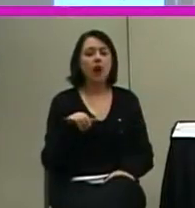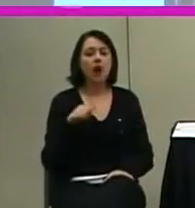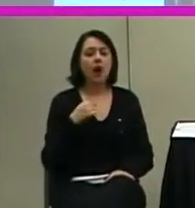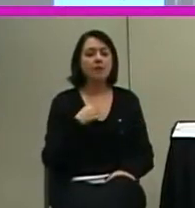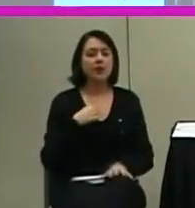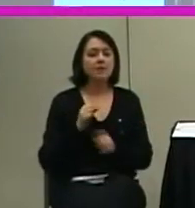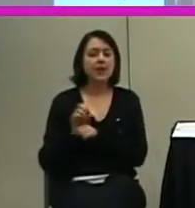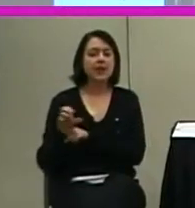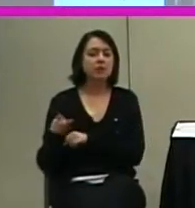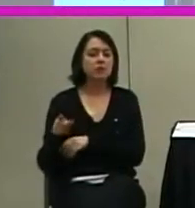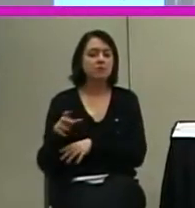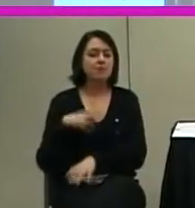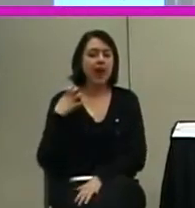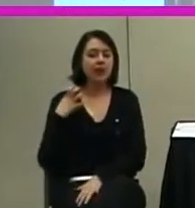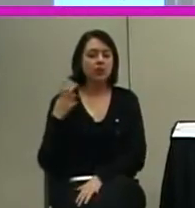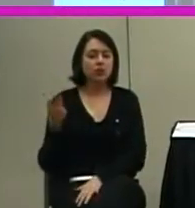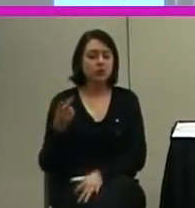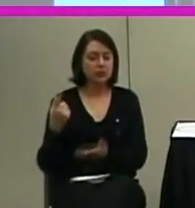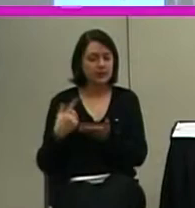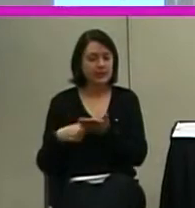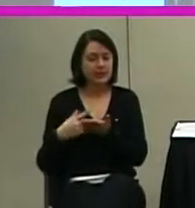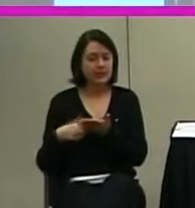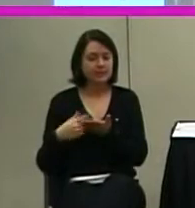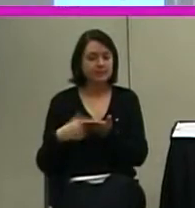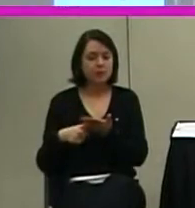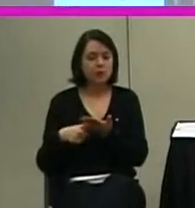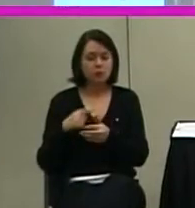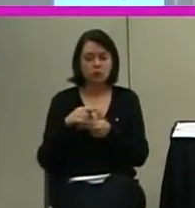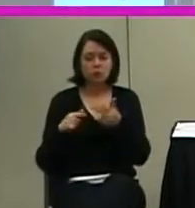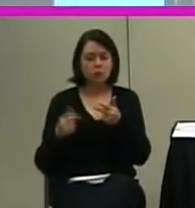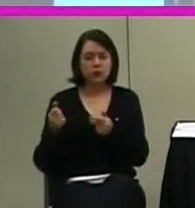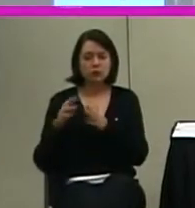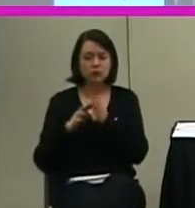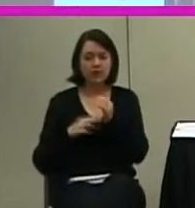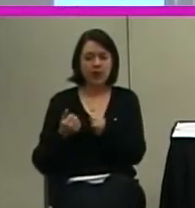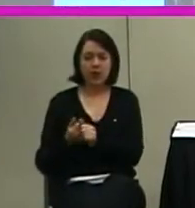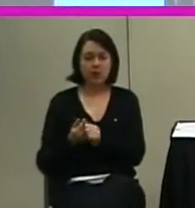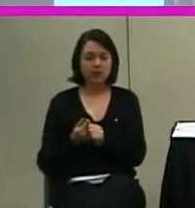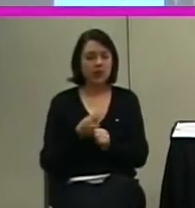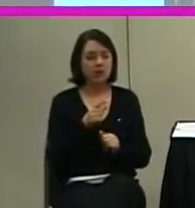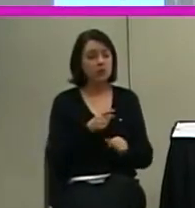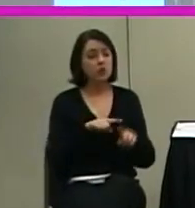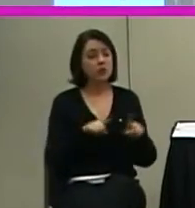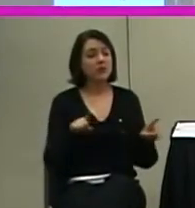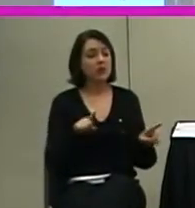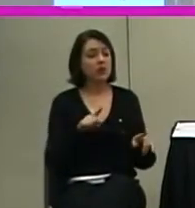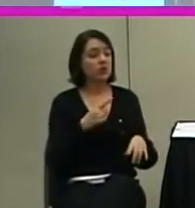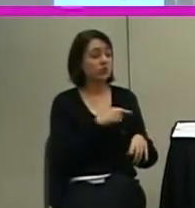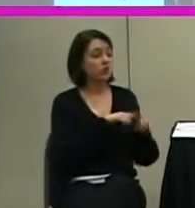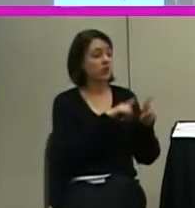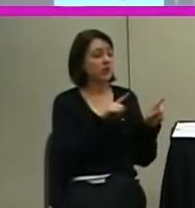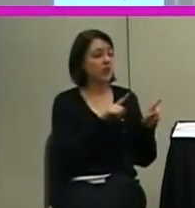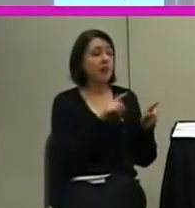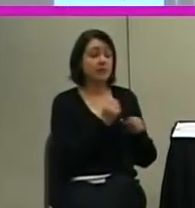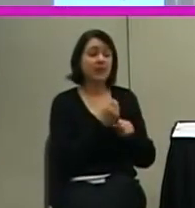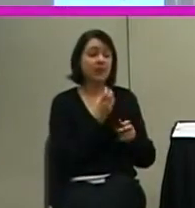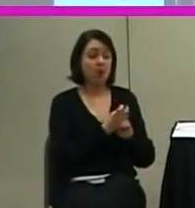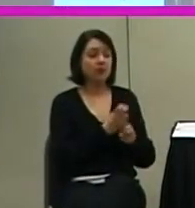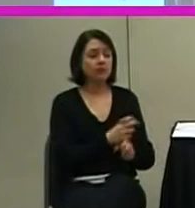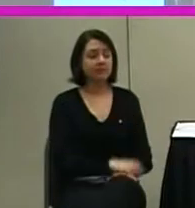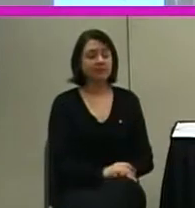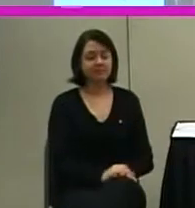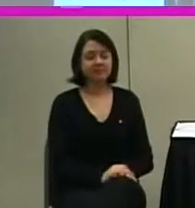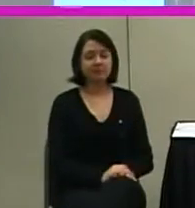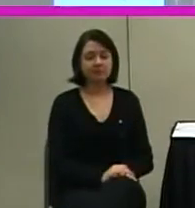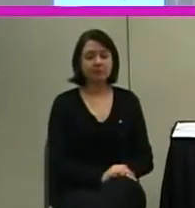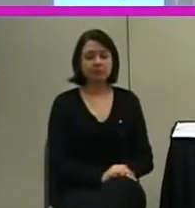to command. You guys get together. You two have to decide to do one of those things, and you guys have to do a different one. And I'm going to make it hard. Very